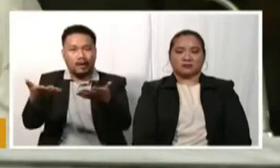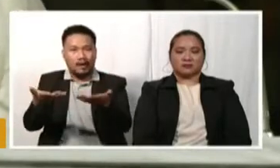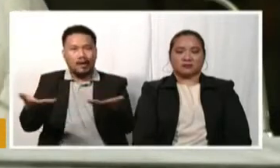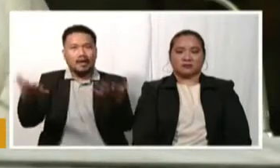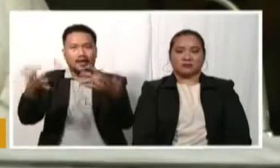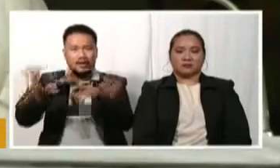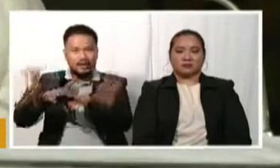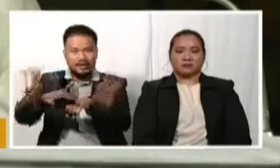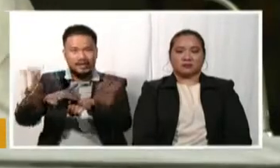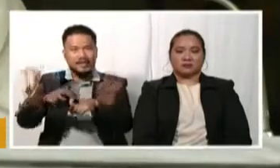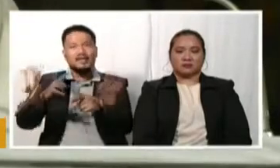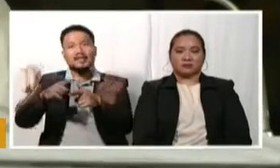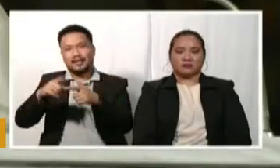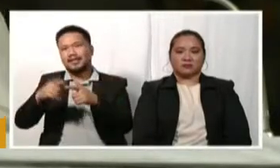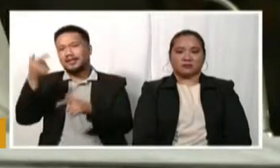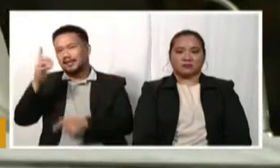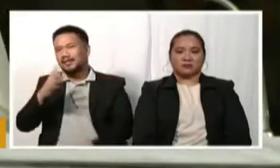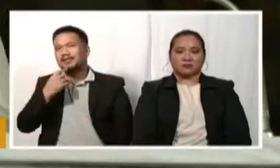God also said,